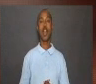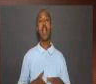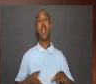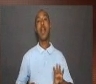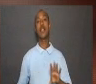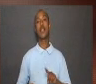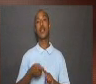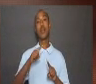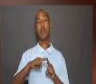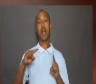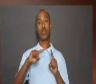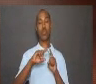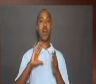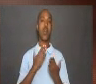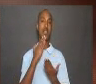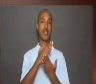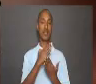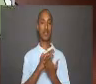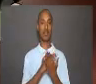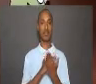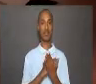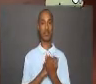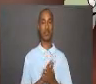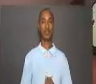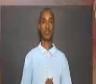Let's get back to our lesson.